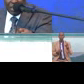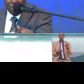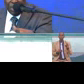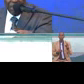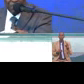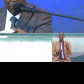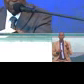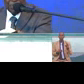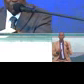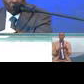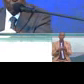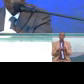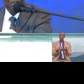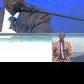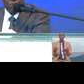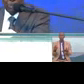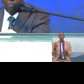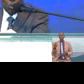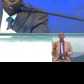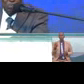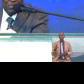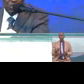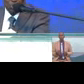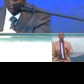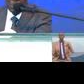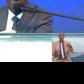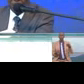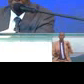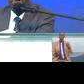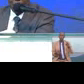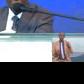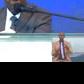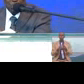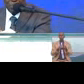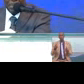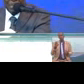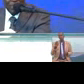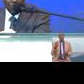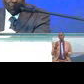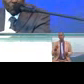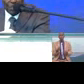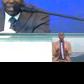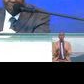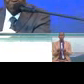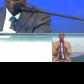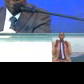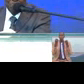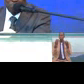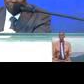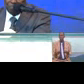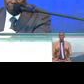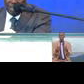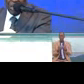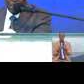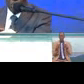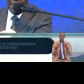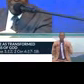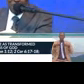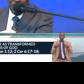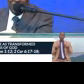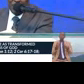chapter 1. And I'm reading from verse 12. John chapter 1 verse 12. But as many as